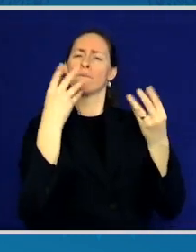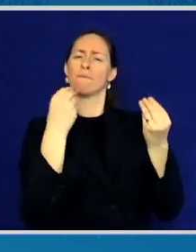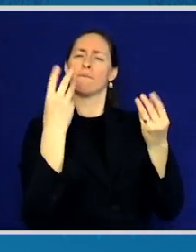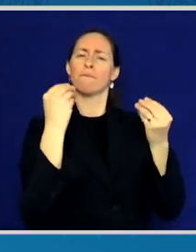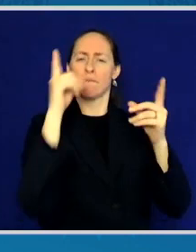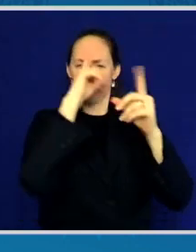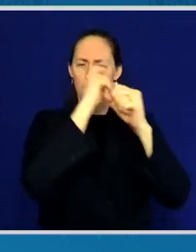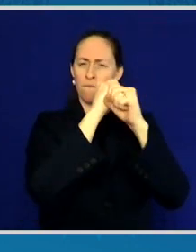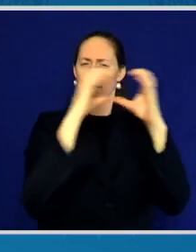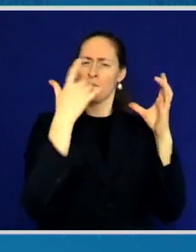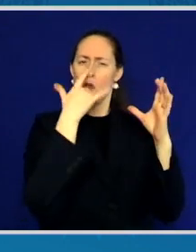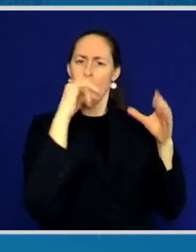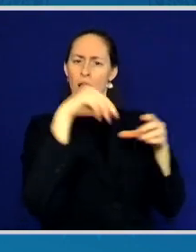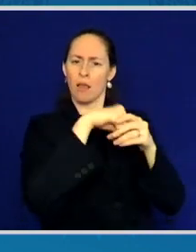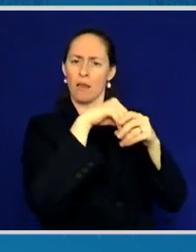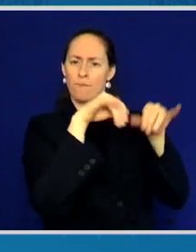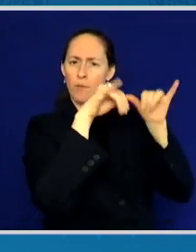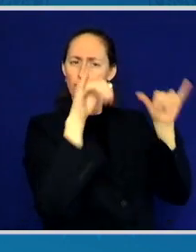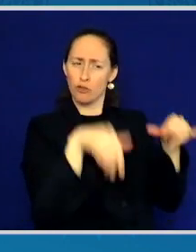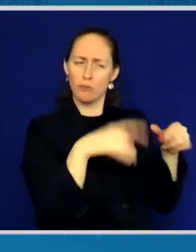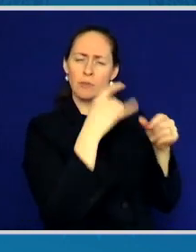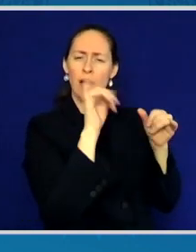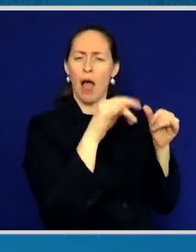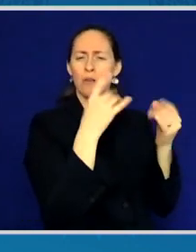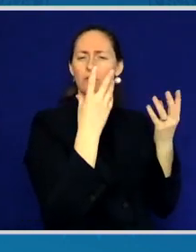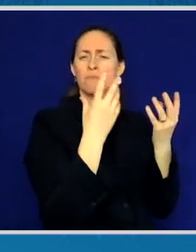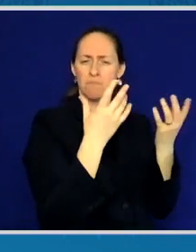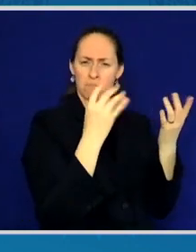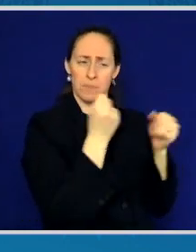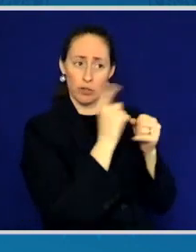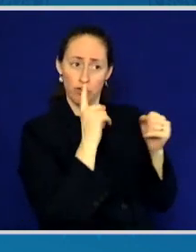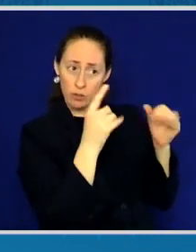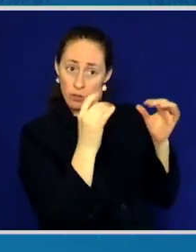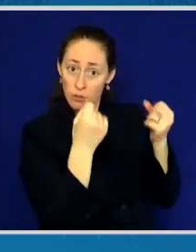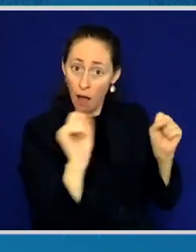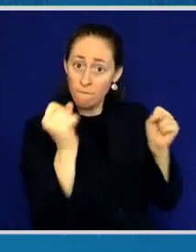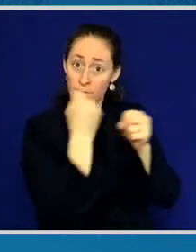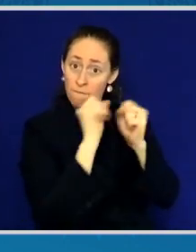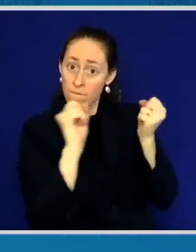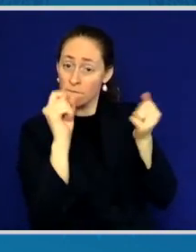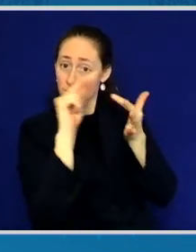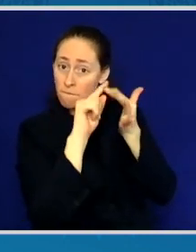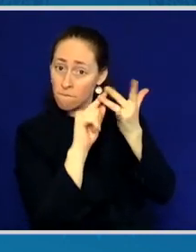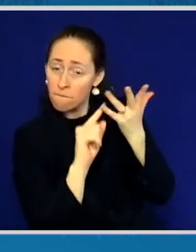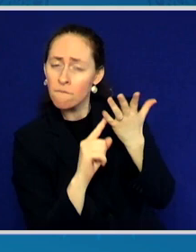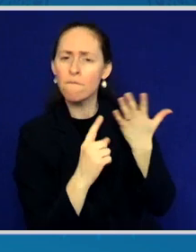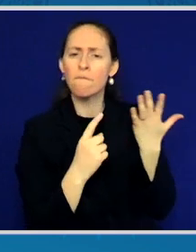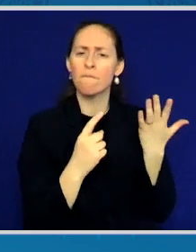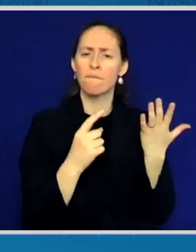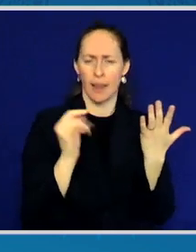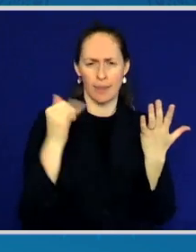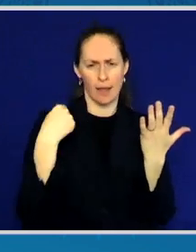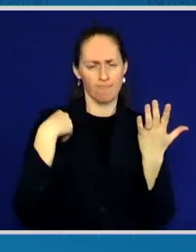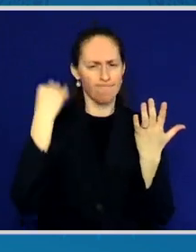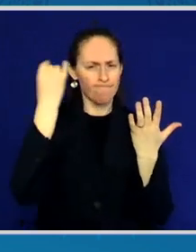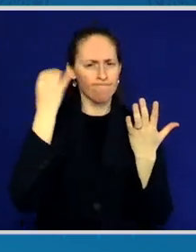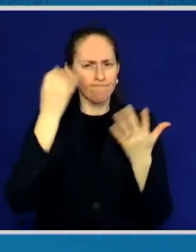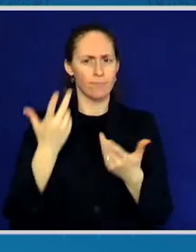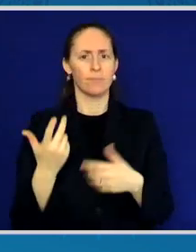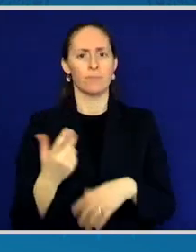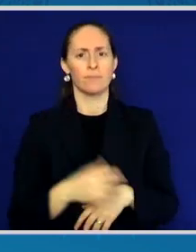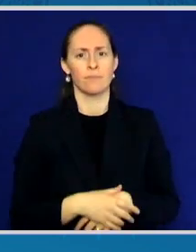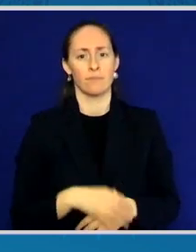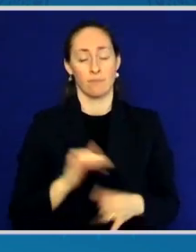in which we invest billions of dollars. As an urbanist, for me, transit is not just